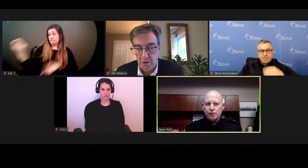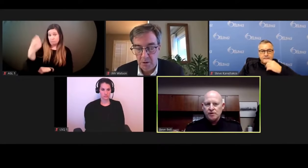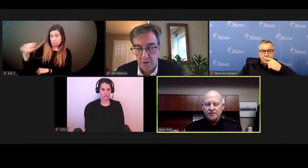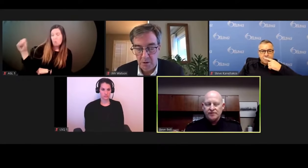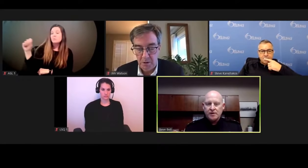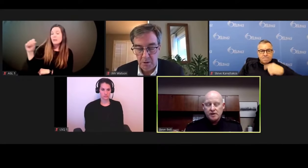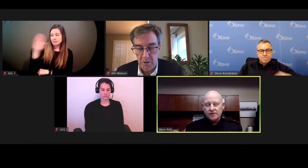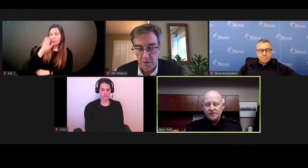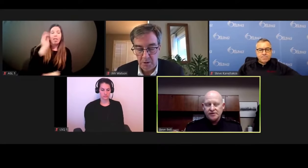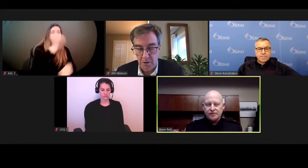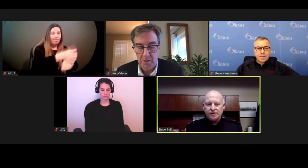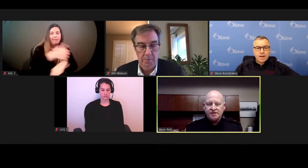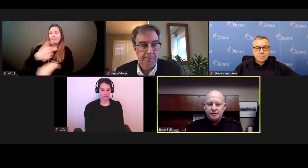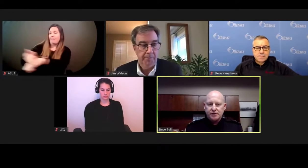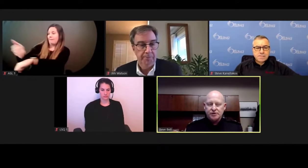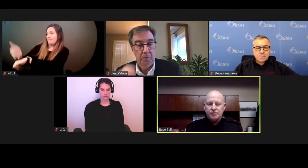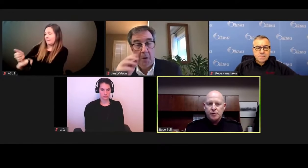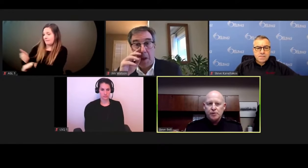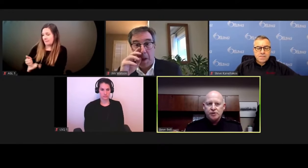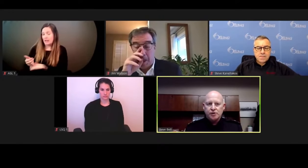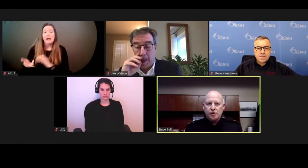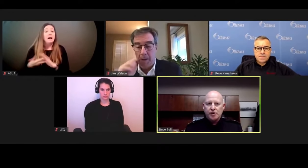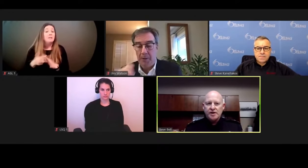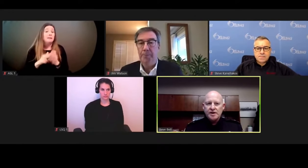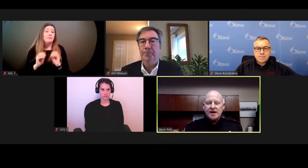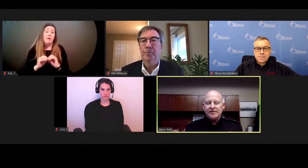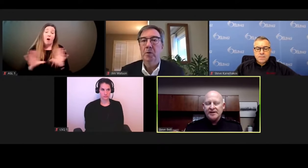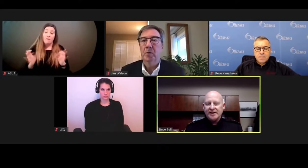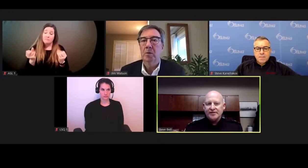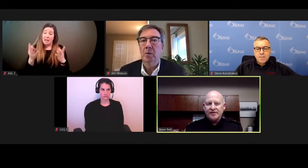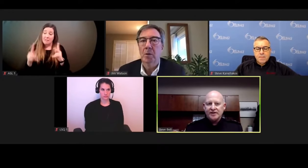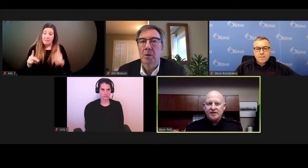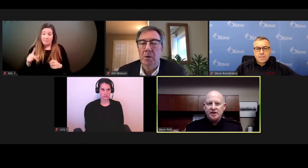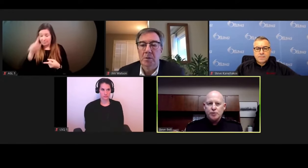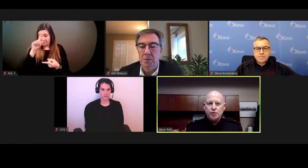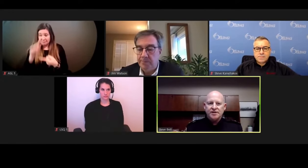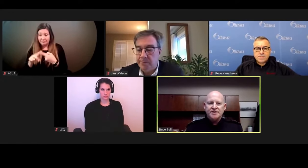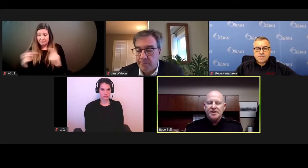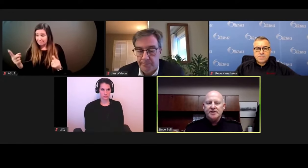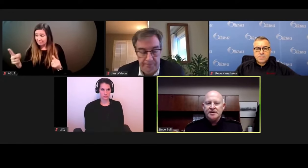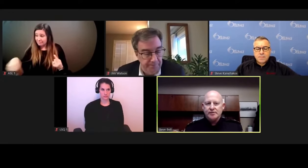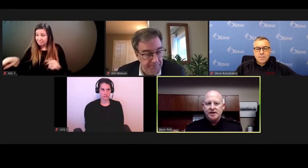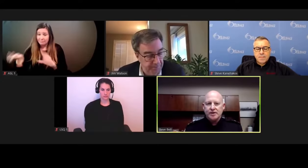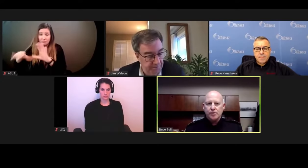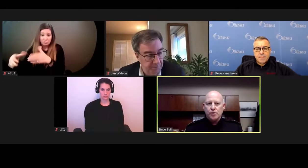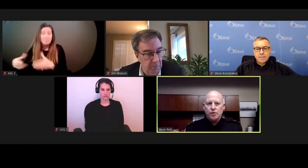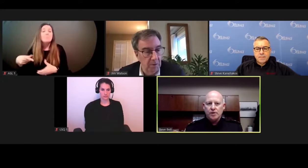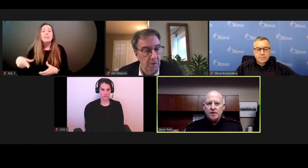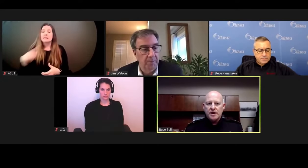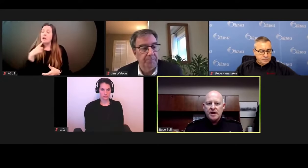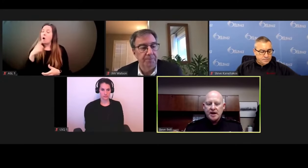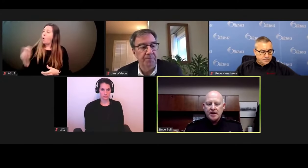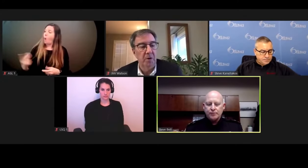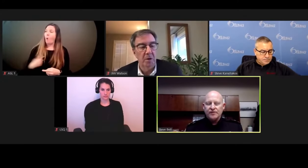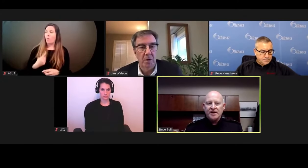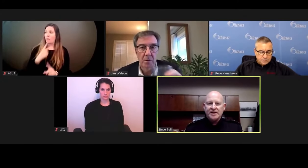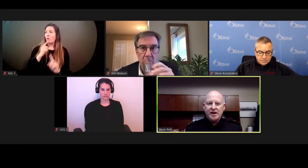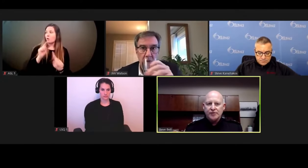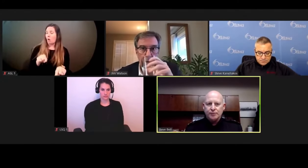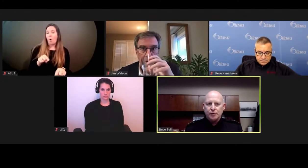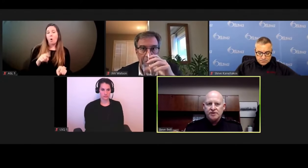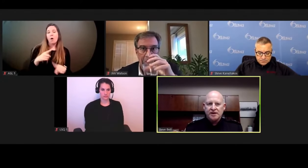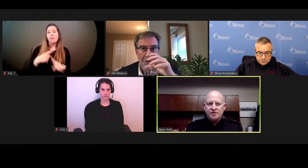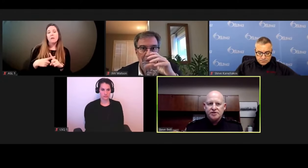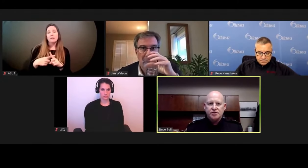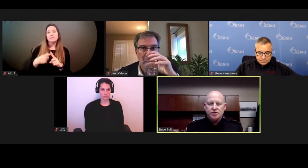people who have obviously voiced displeasure about what's occurring and have identified that they would attend the downtown core and provide